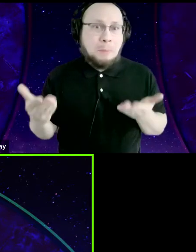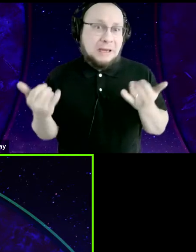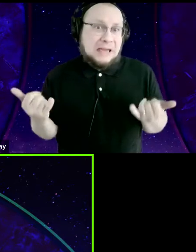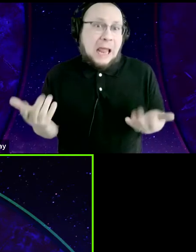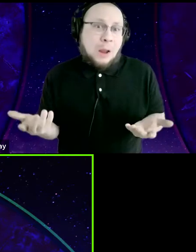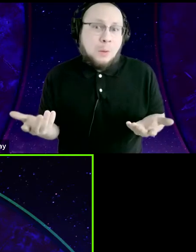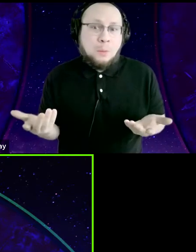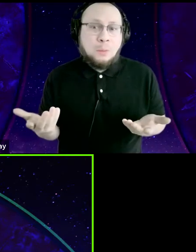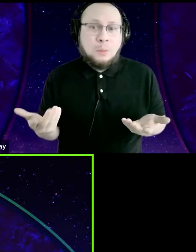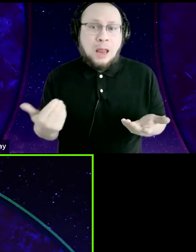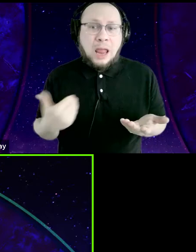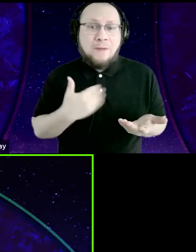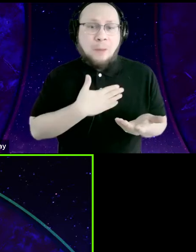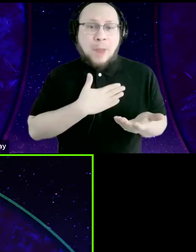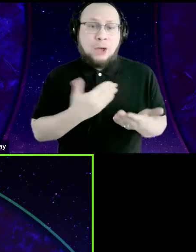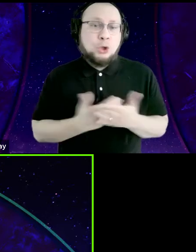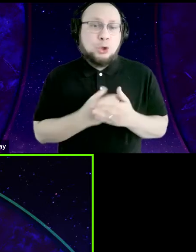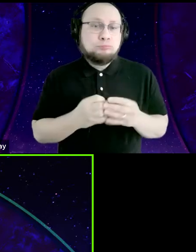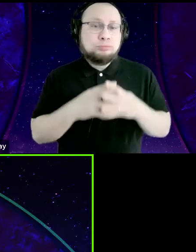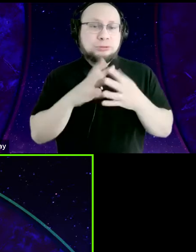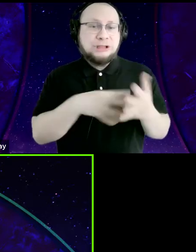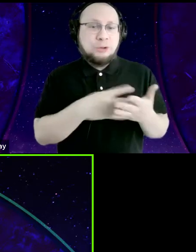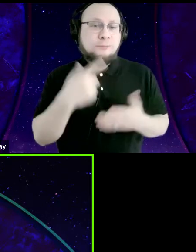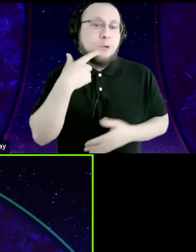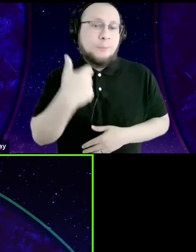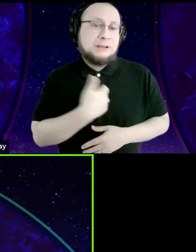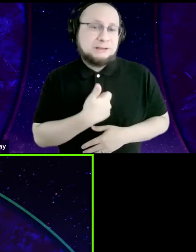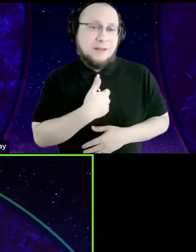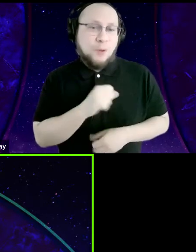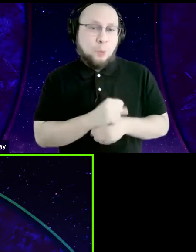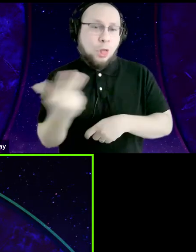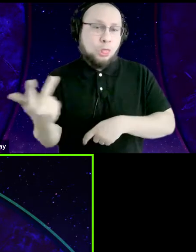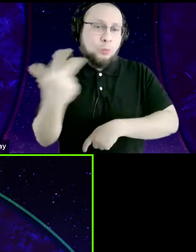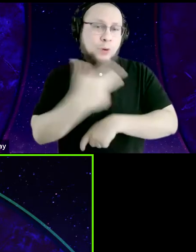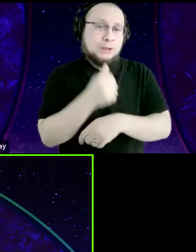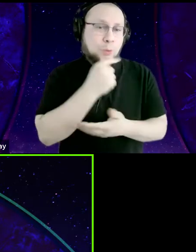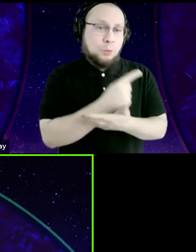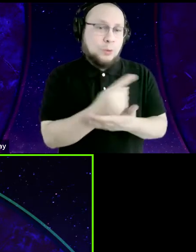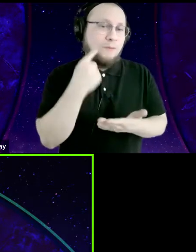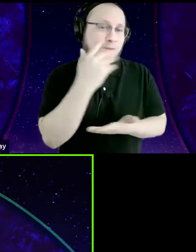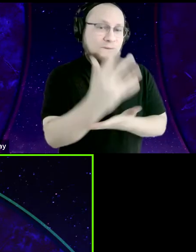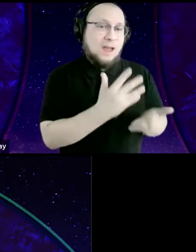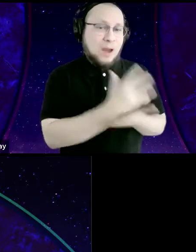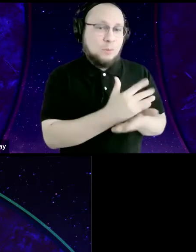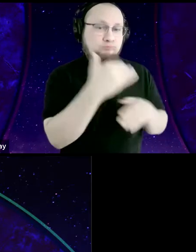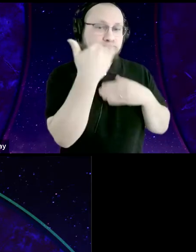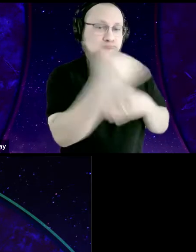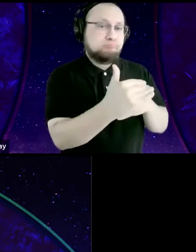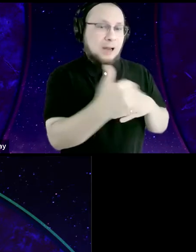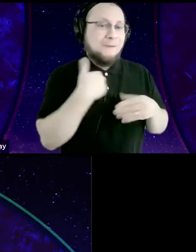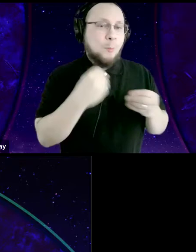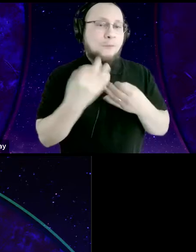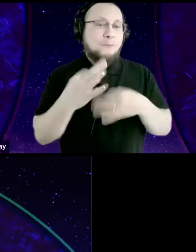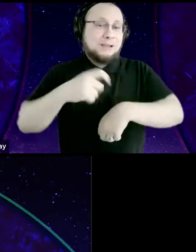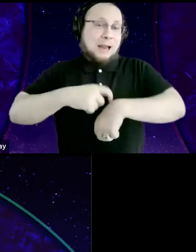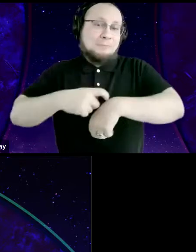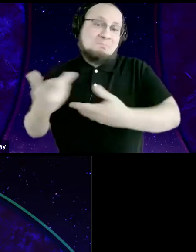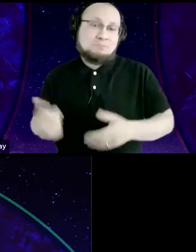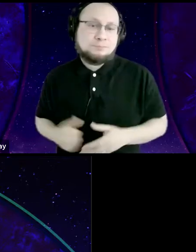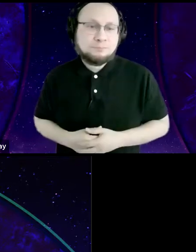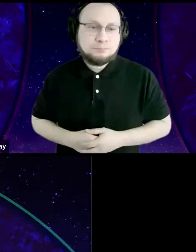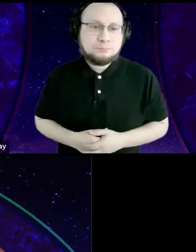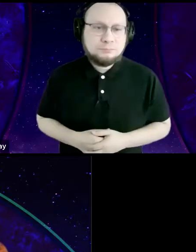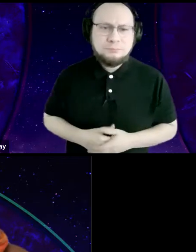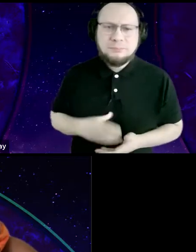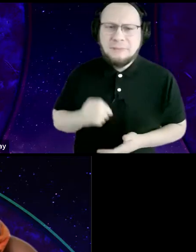my a schedule that works for me, that I work 3 days a week for like 5 hours. Amazing. Yeah. Yes. And your own